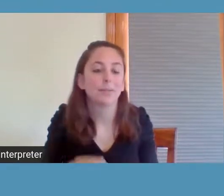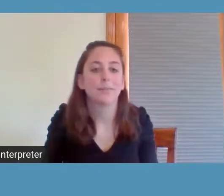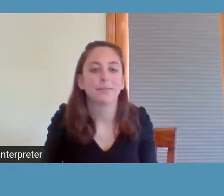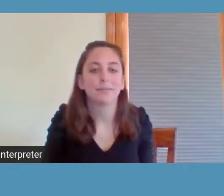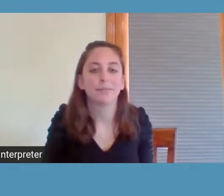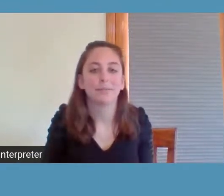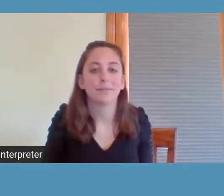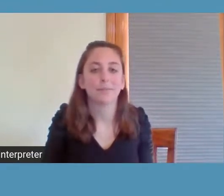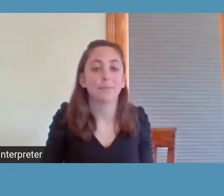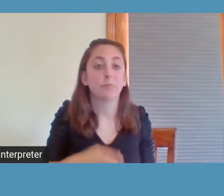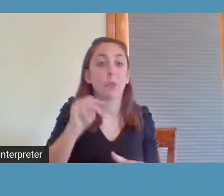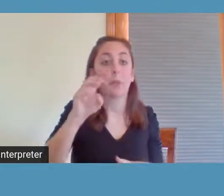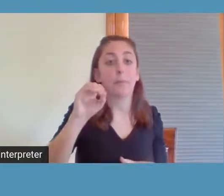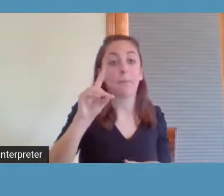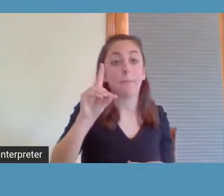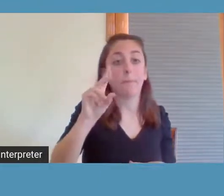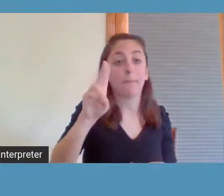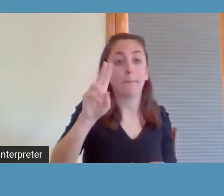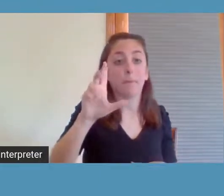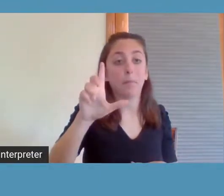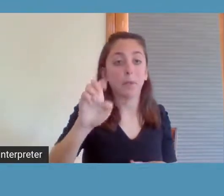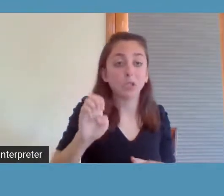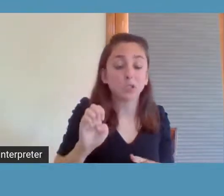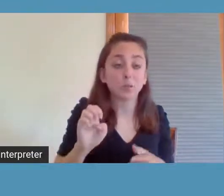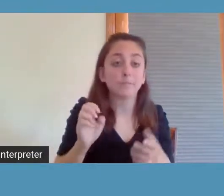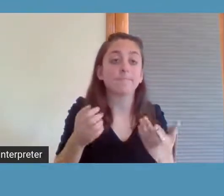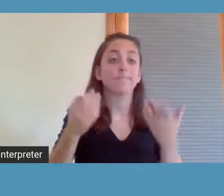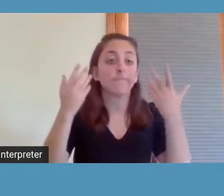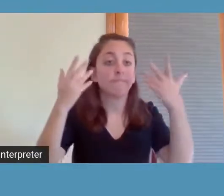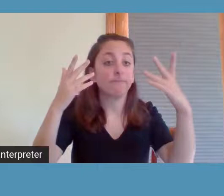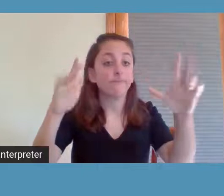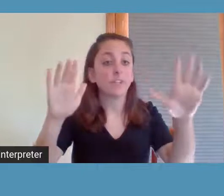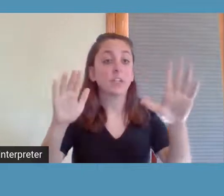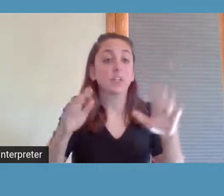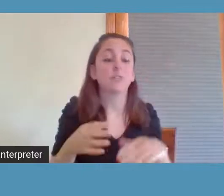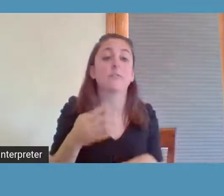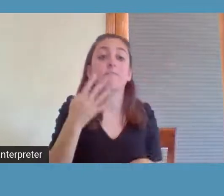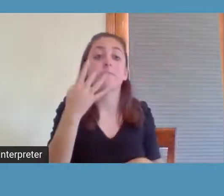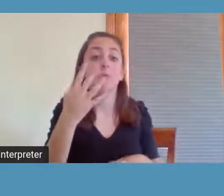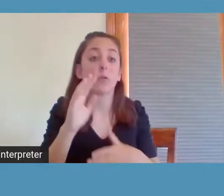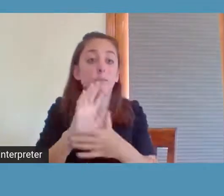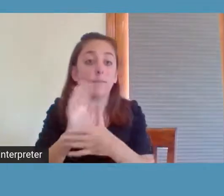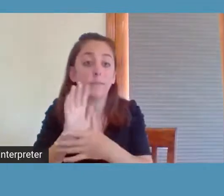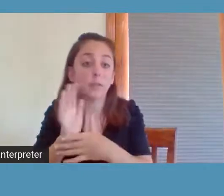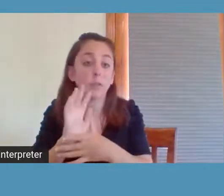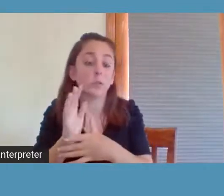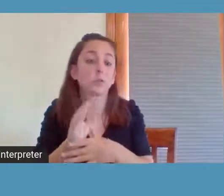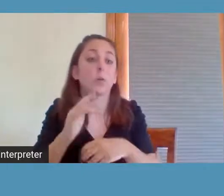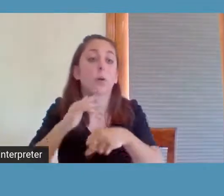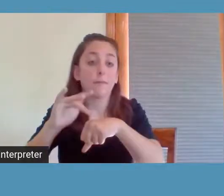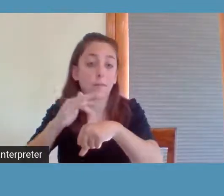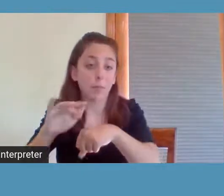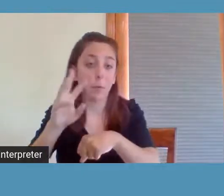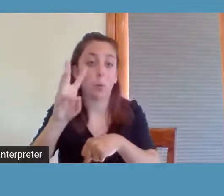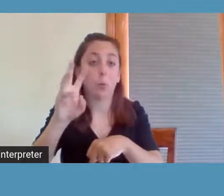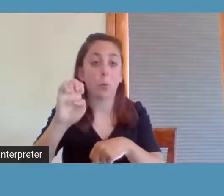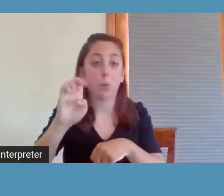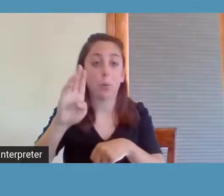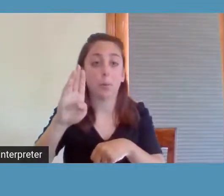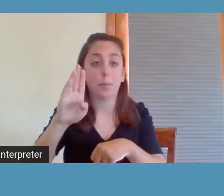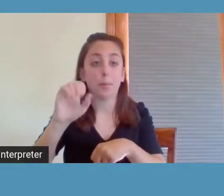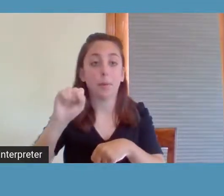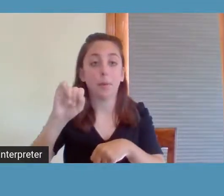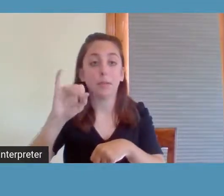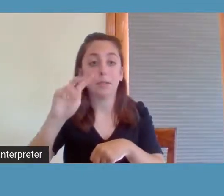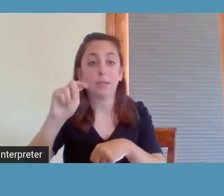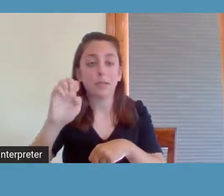After each module, all four videos will be available on our website. So this is the last of the four sessions. So we'll be compiling the module here in the next couple of